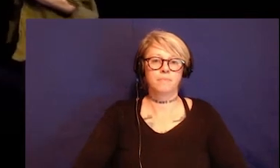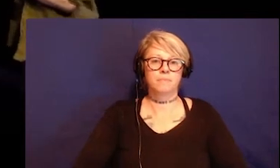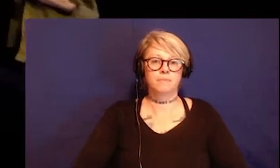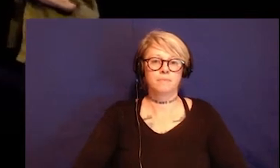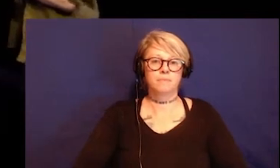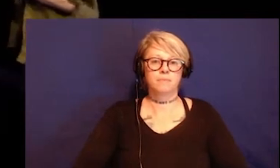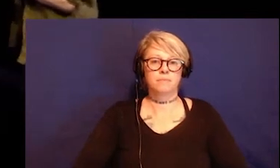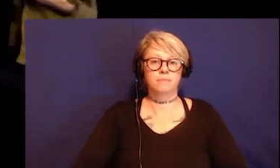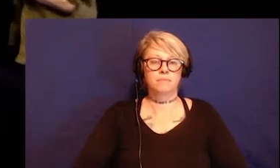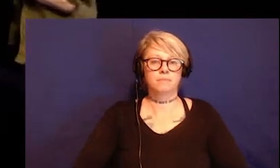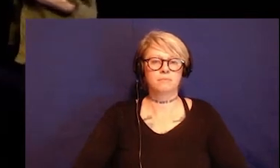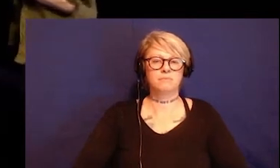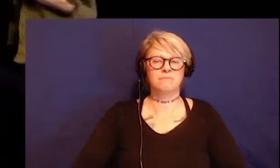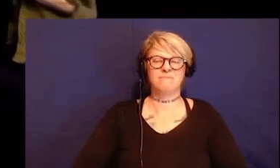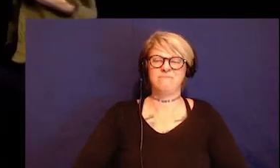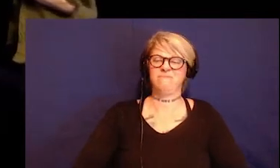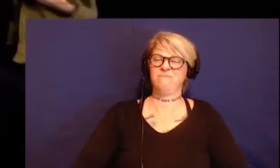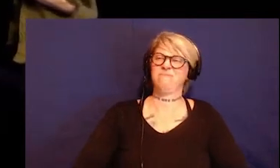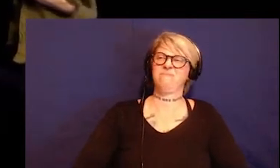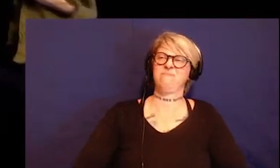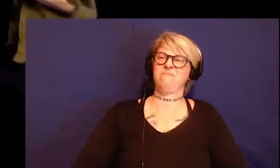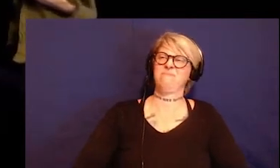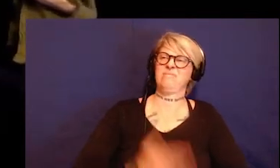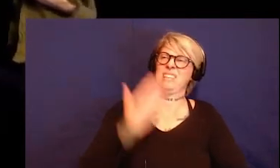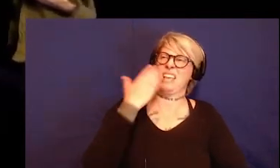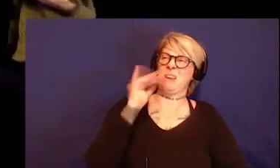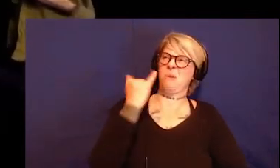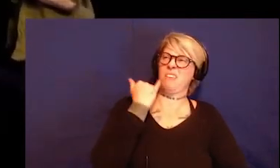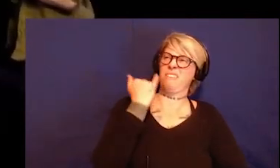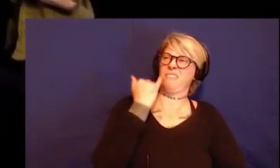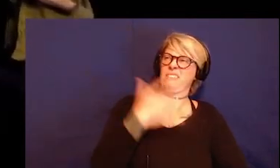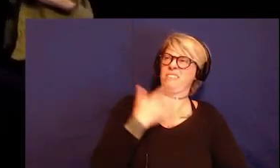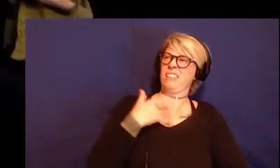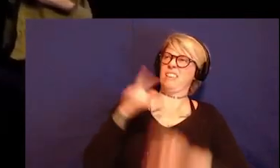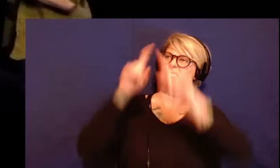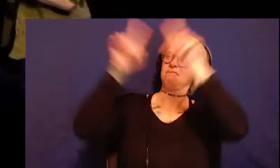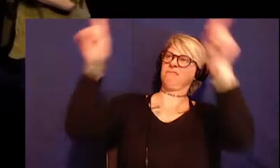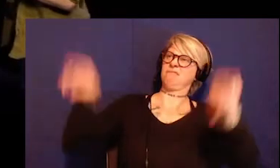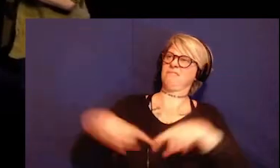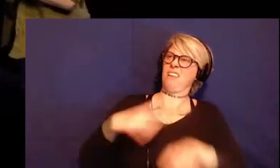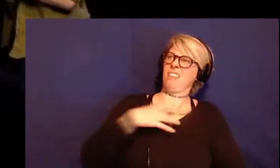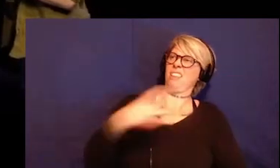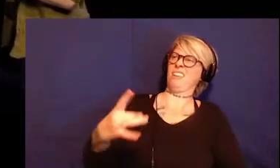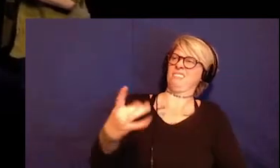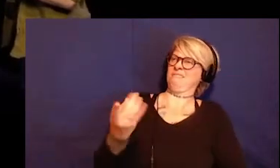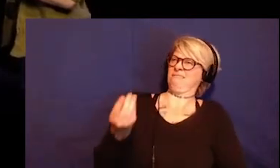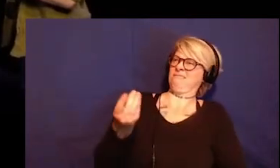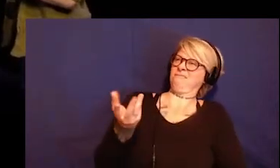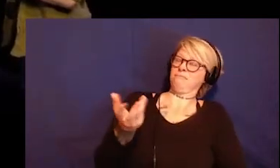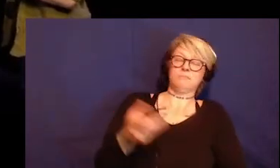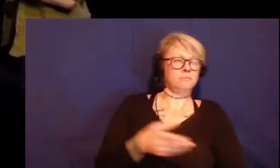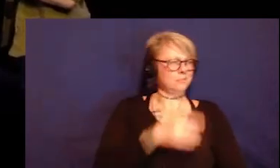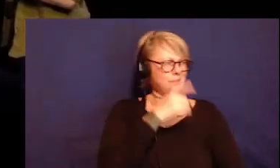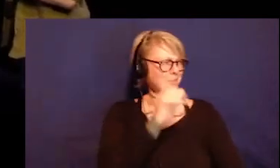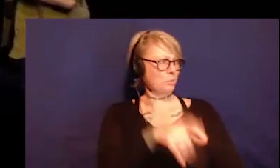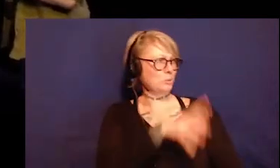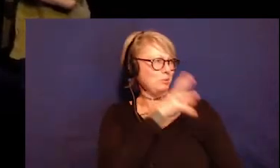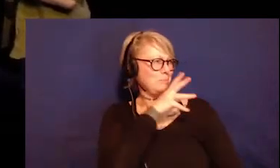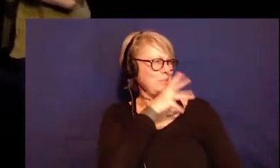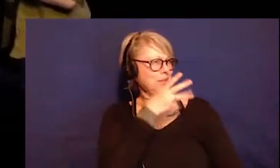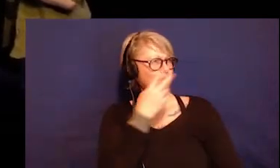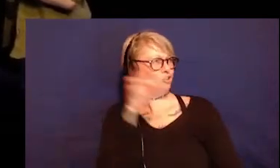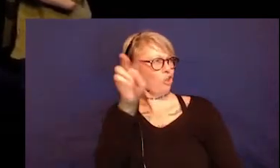I don't know how I feel about it. It doesn't really speak to me. It's not supposed to. Carpets don't talk. You just look at